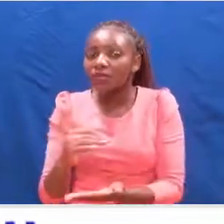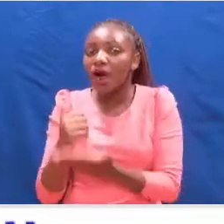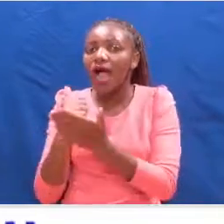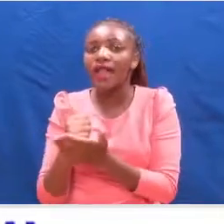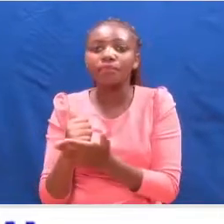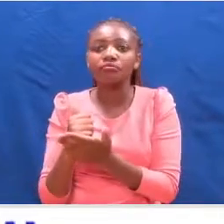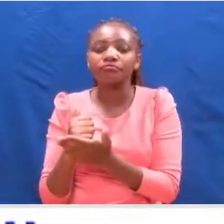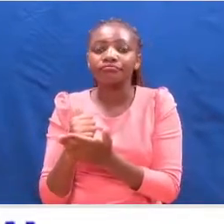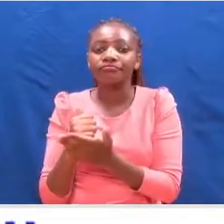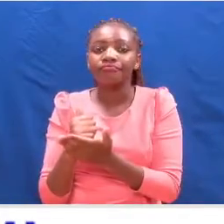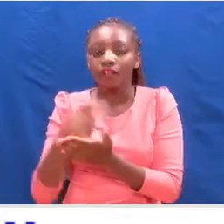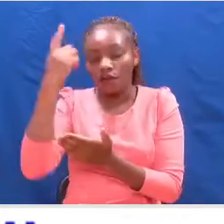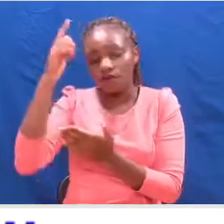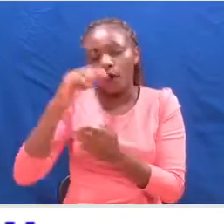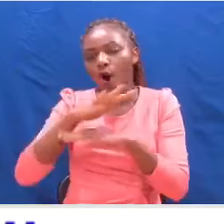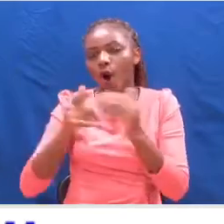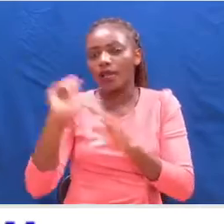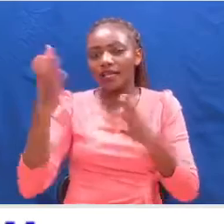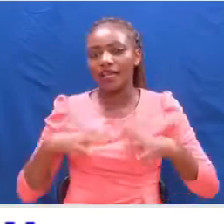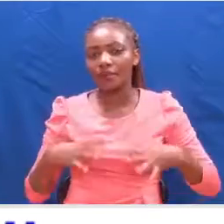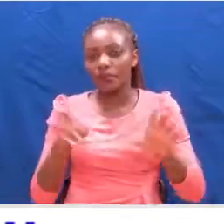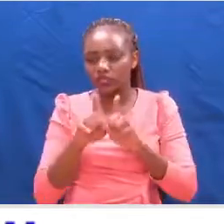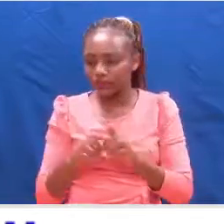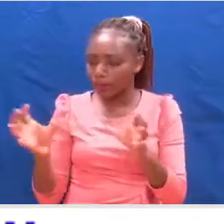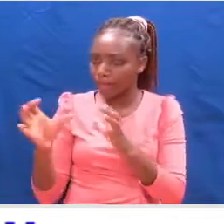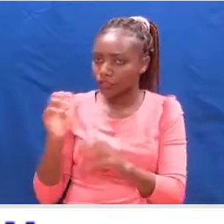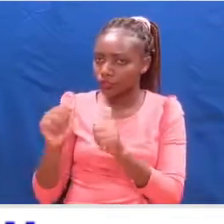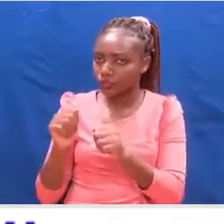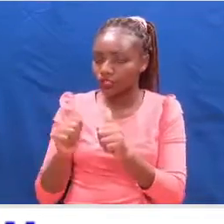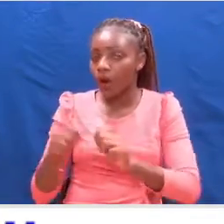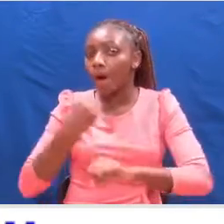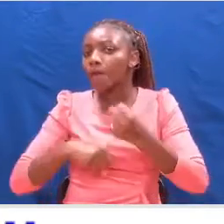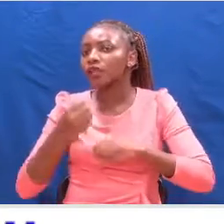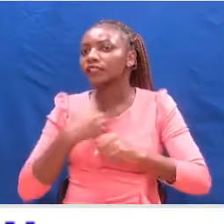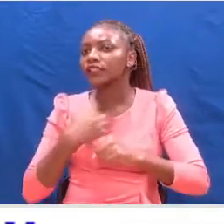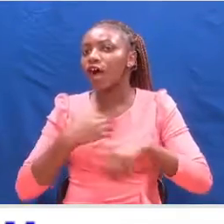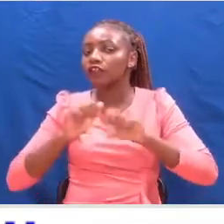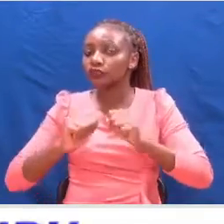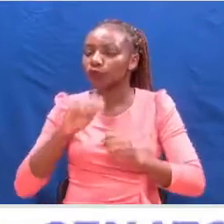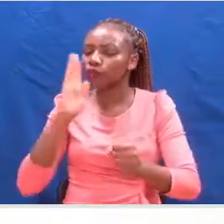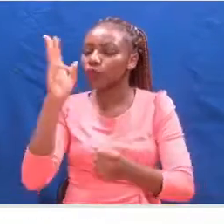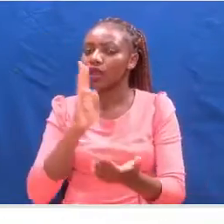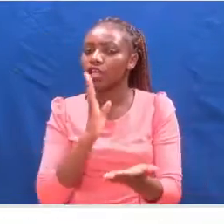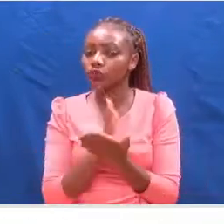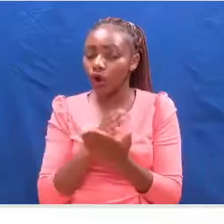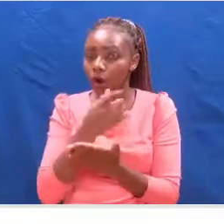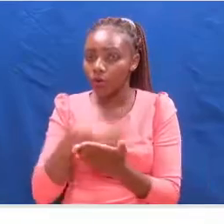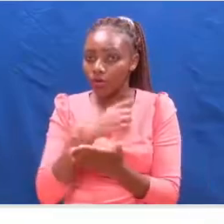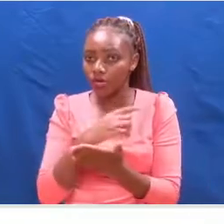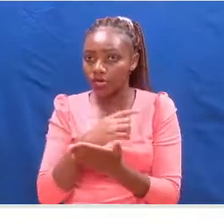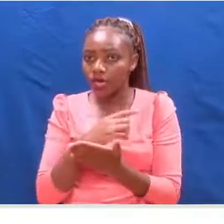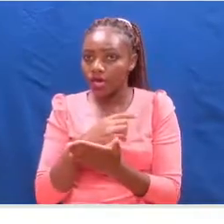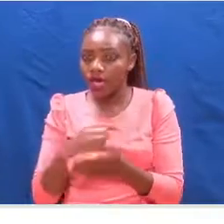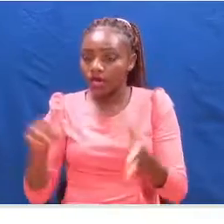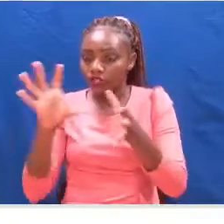and accessible to every Kenyan. A party whose policies will be to make sure that we do not leave any